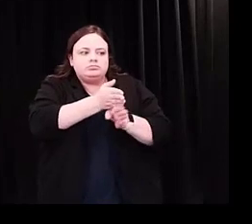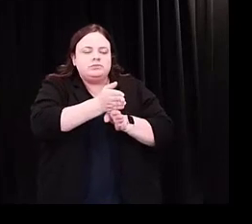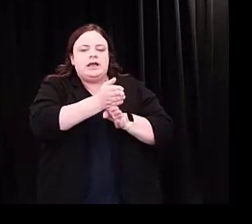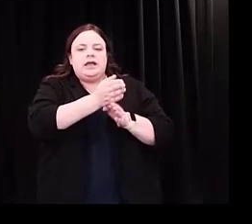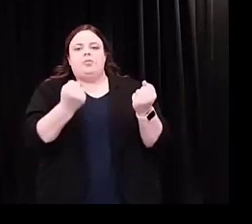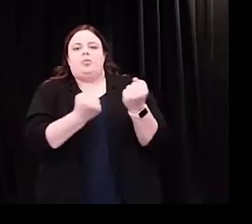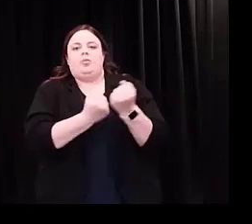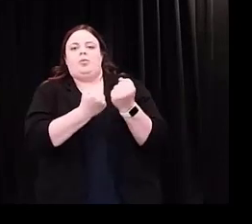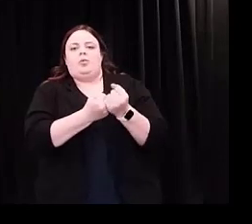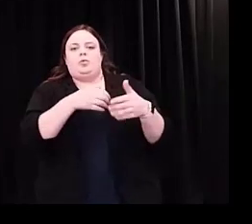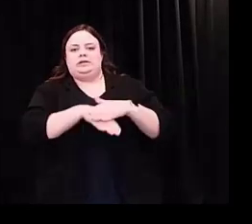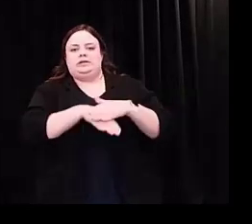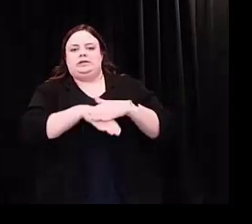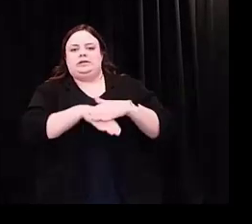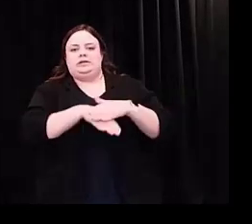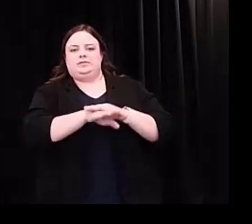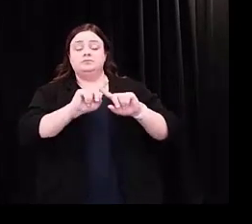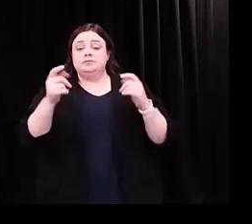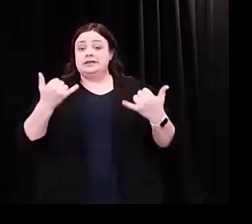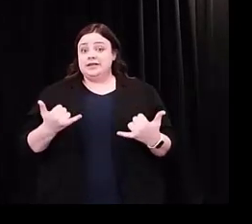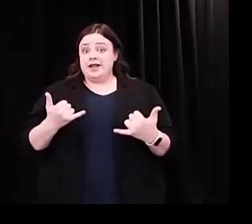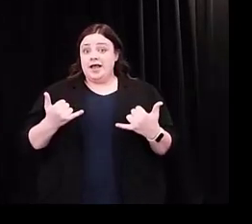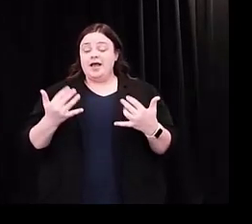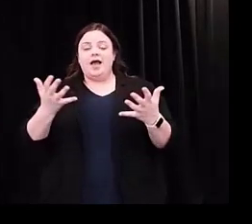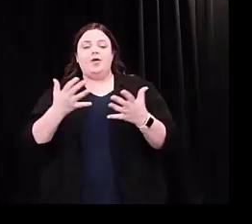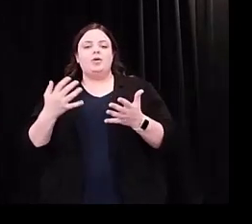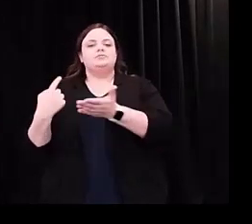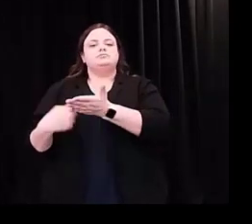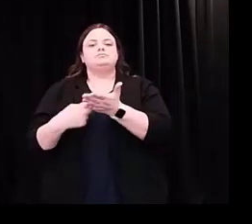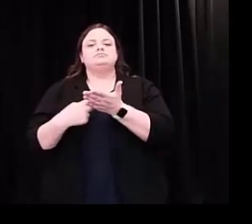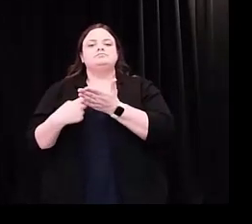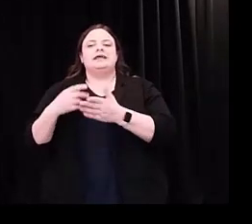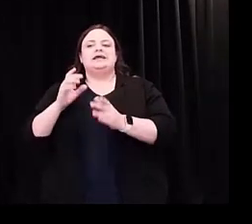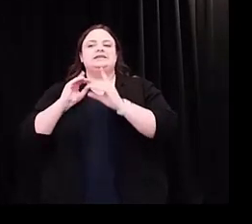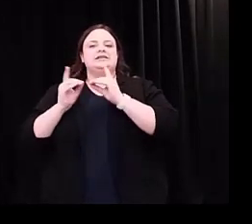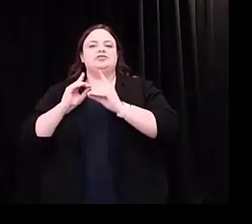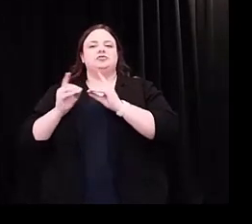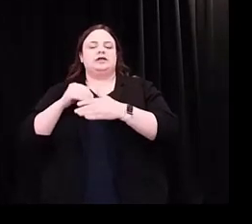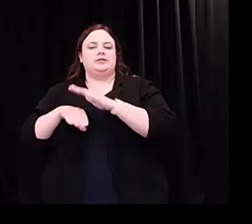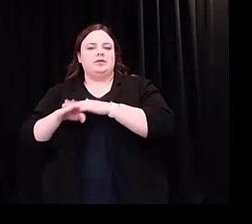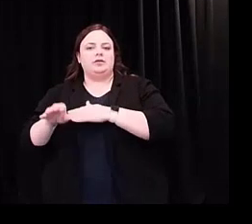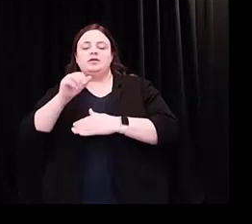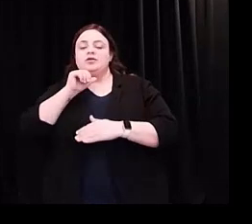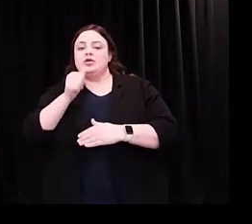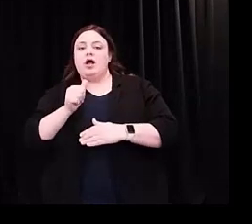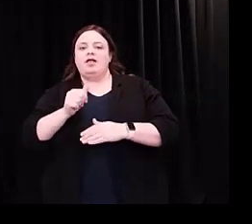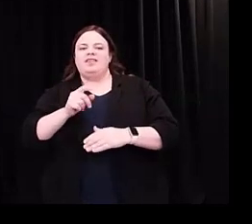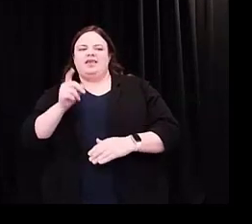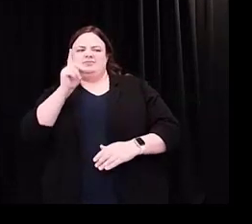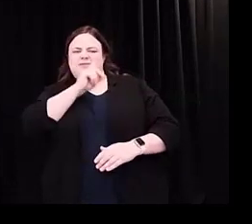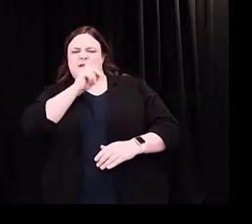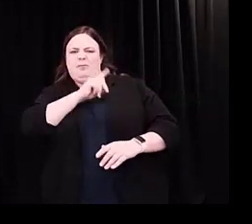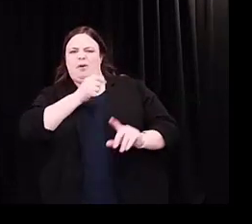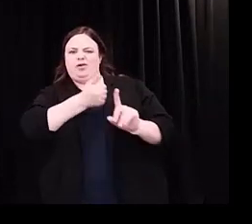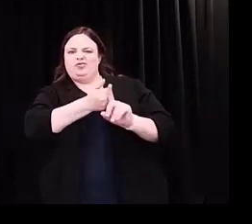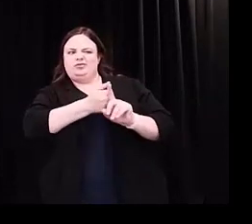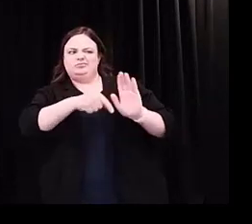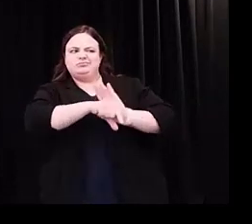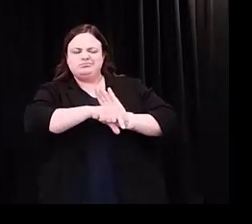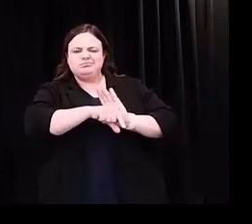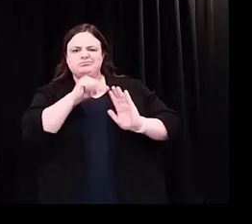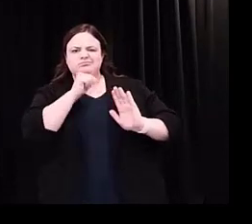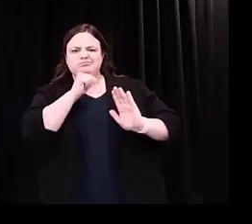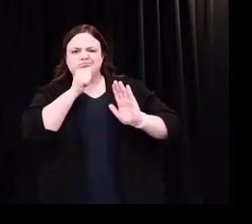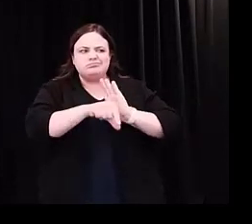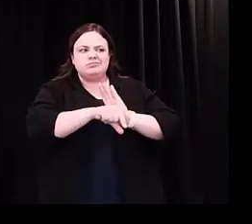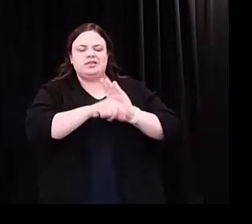accessibility. However, today, I just wanted to talk about digital accessibility. You're not the imposter you think you are. And while a lot of us are